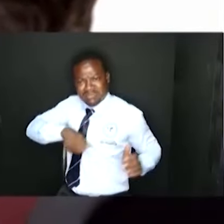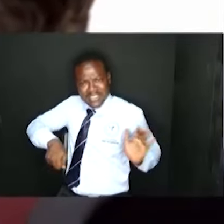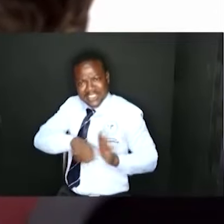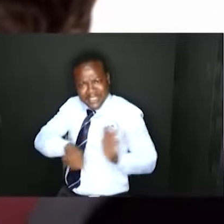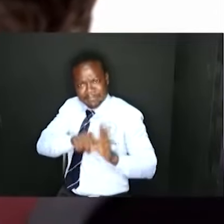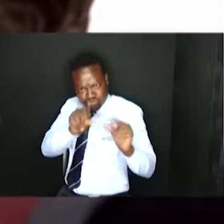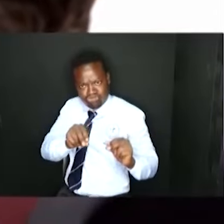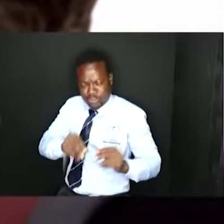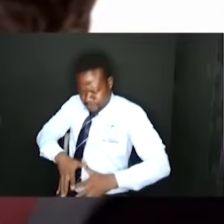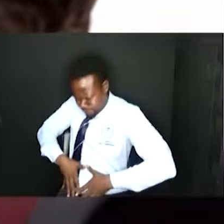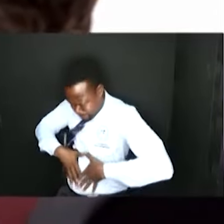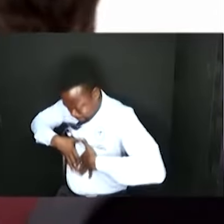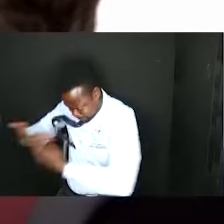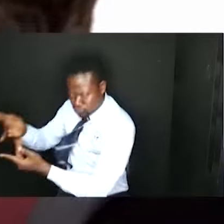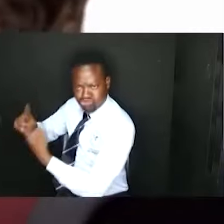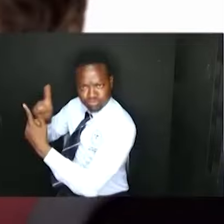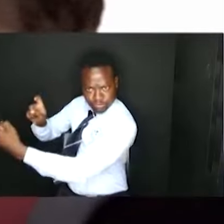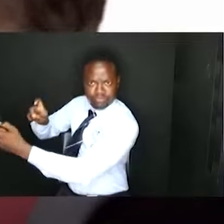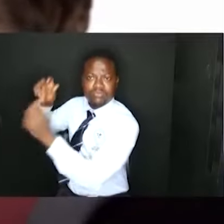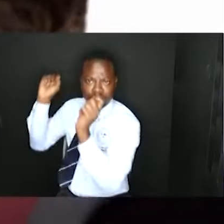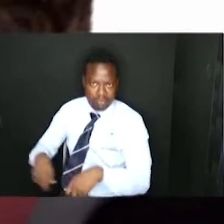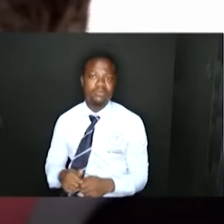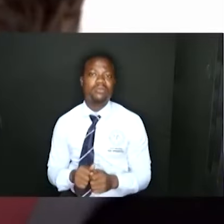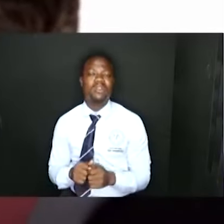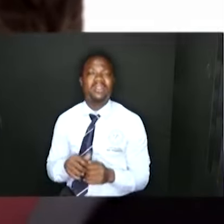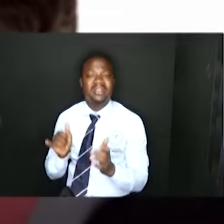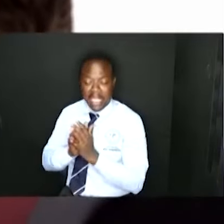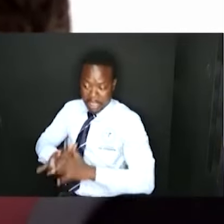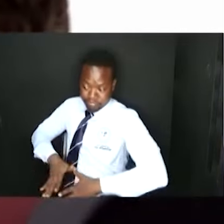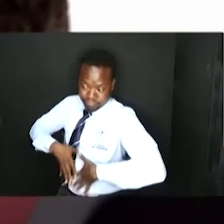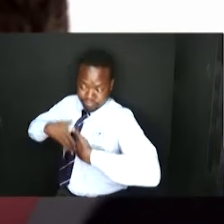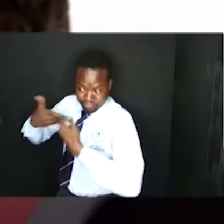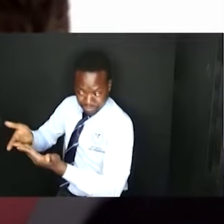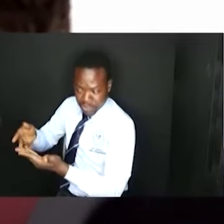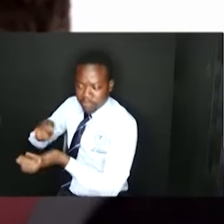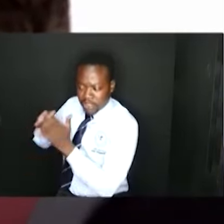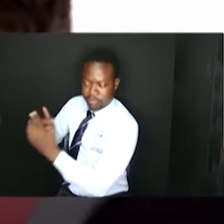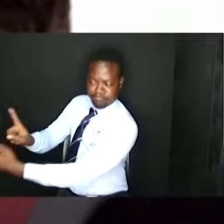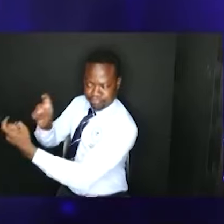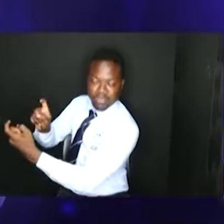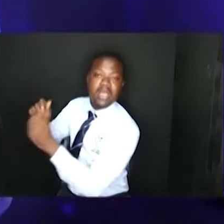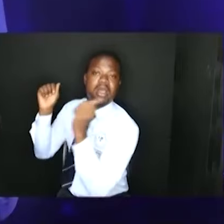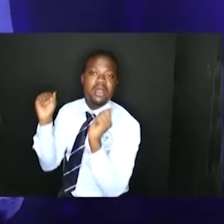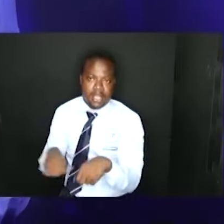their action. So in confession, there could be